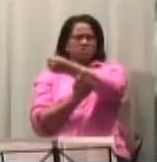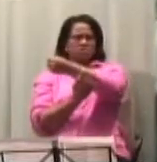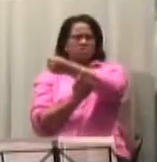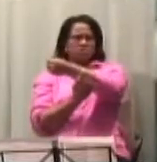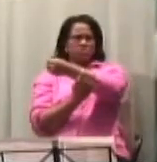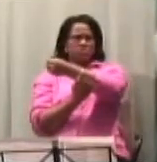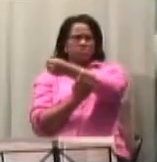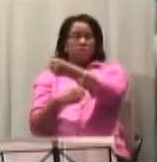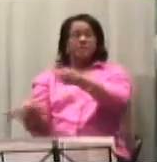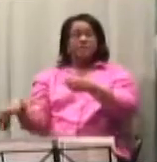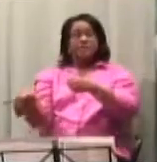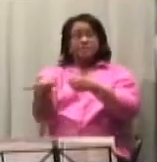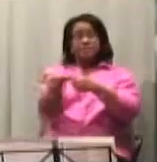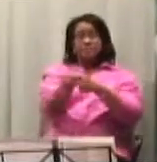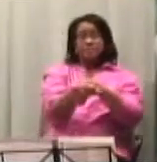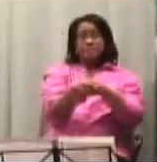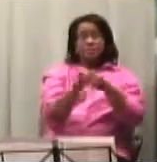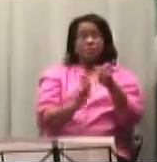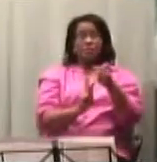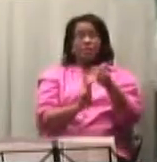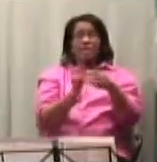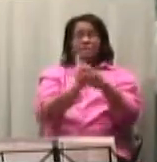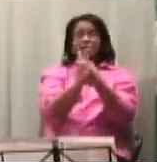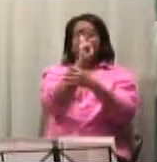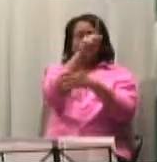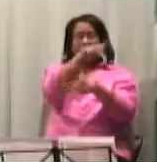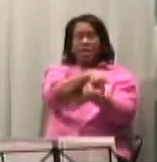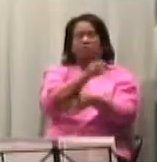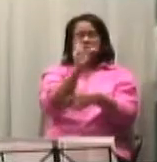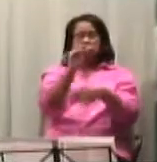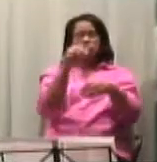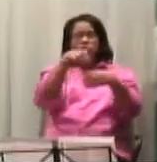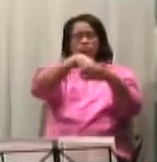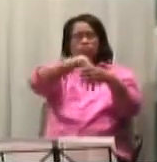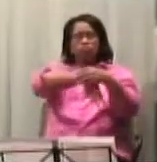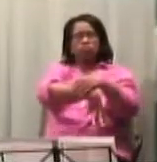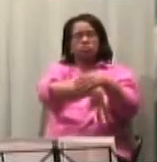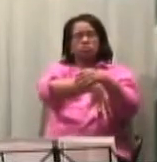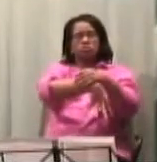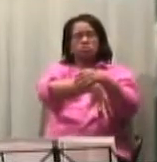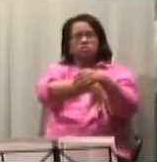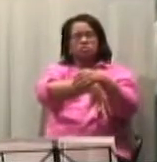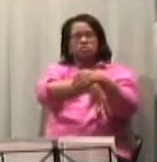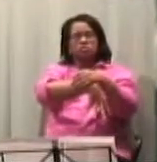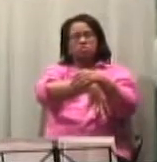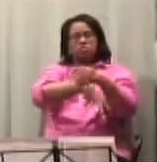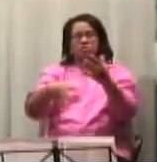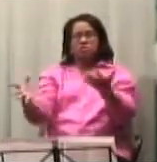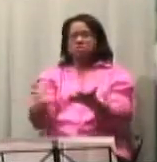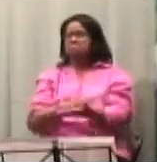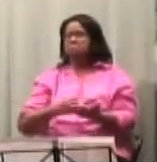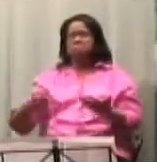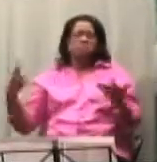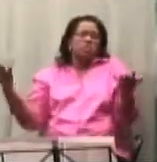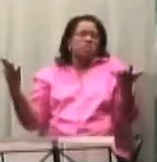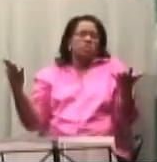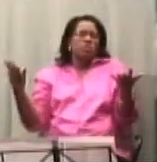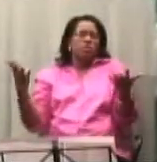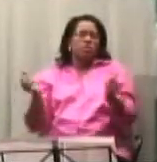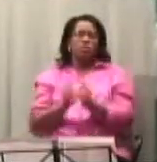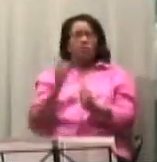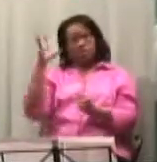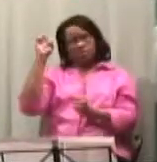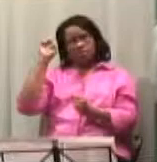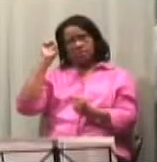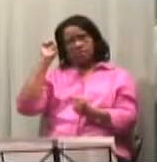be taken away by the evil. The third situation,